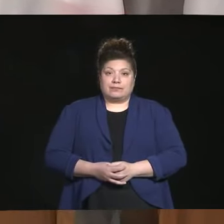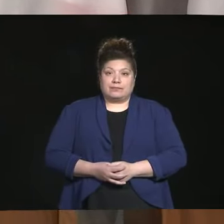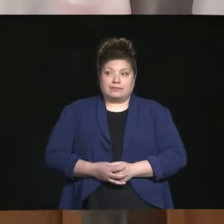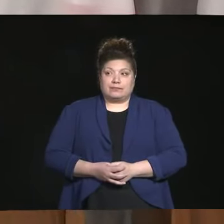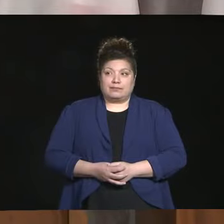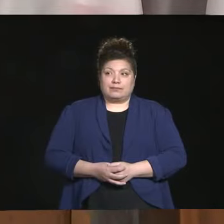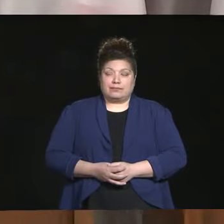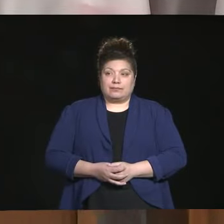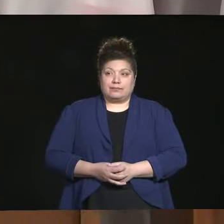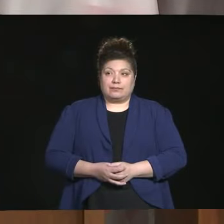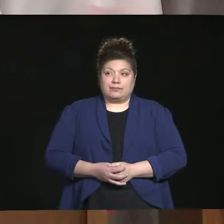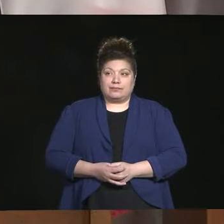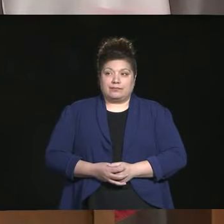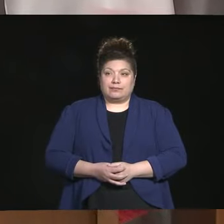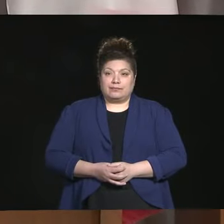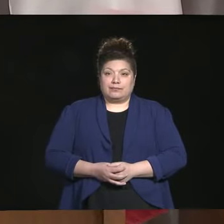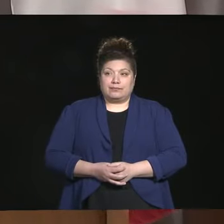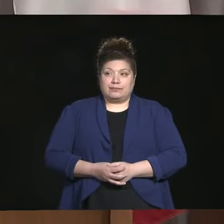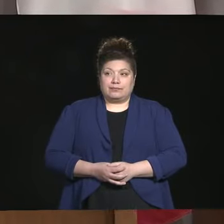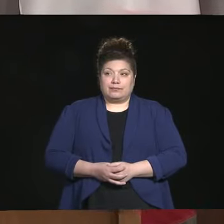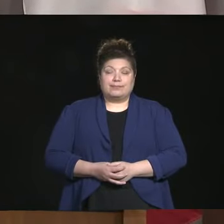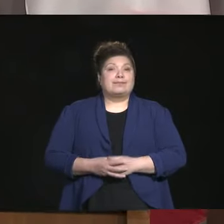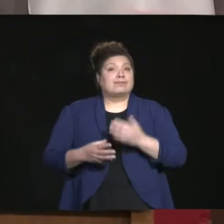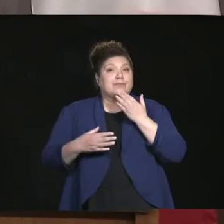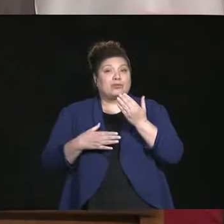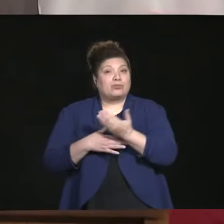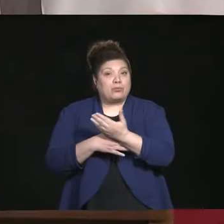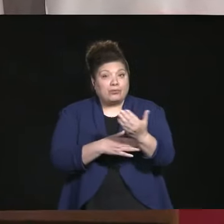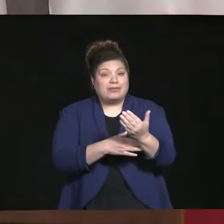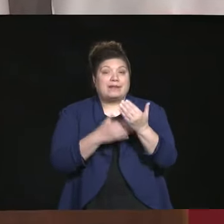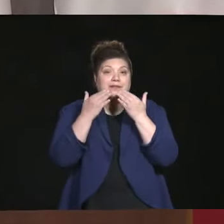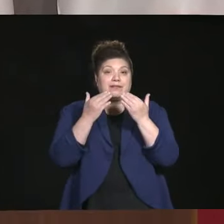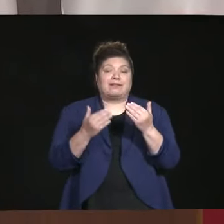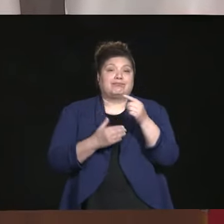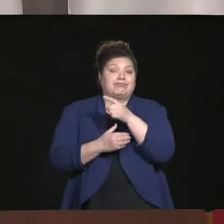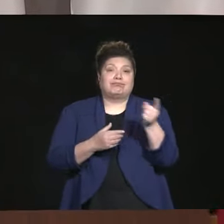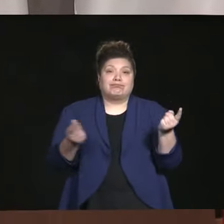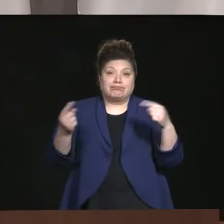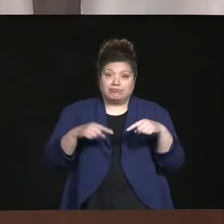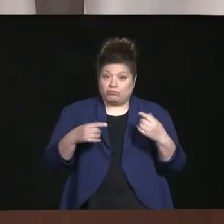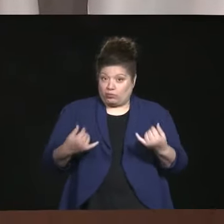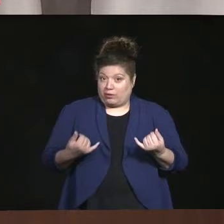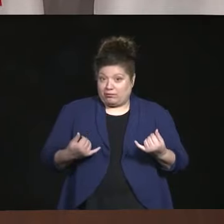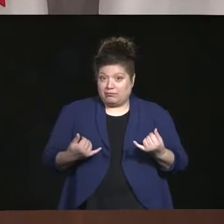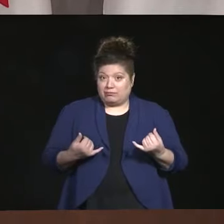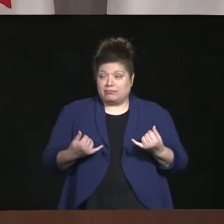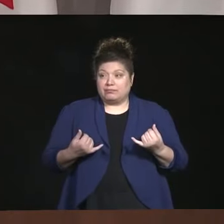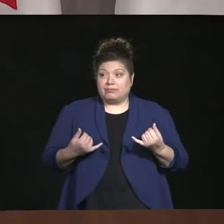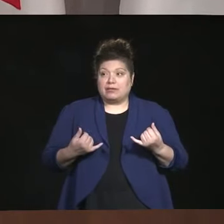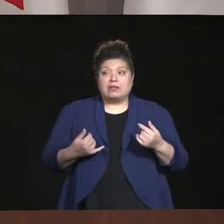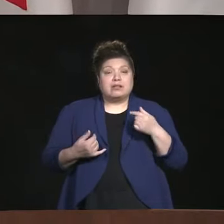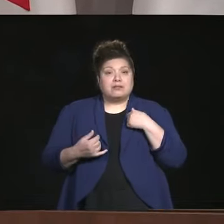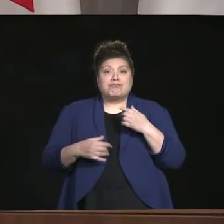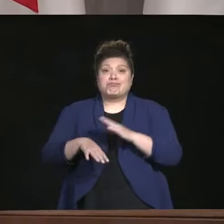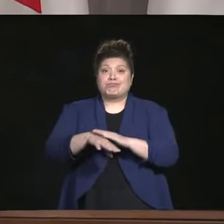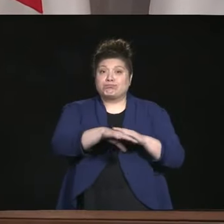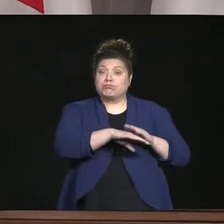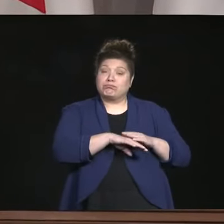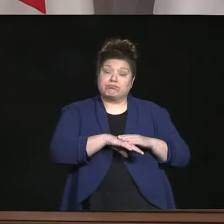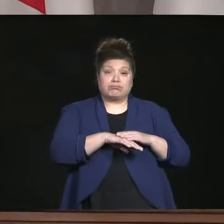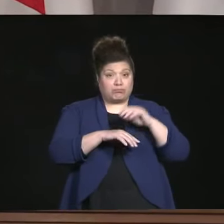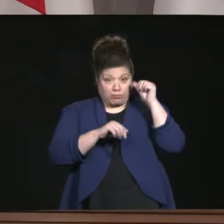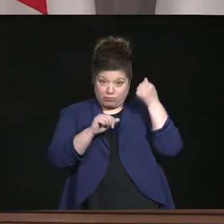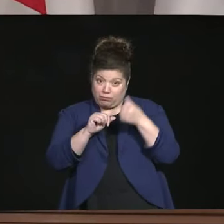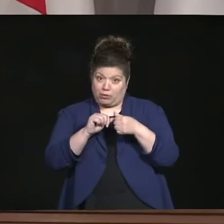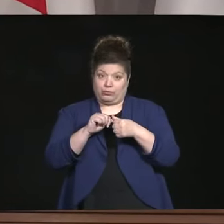nous aujourd'hui. Good morning and thank you for being here today. Let me just start by reminding Canadians that